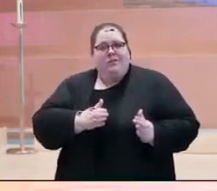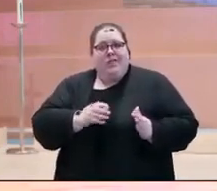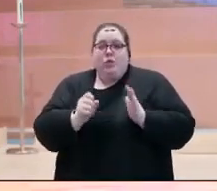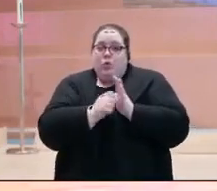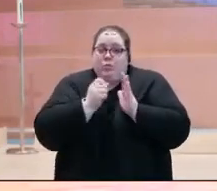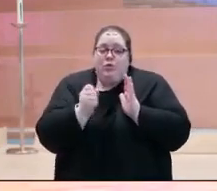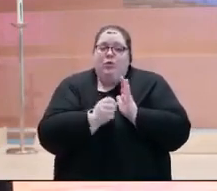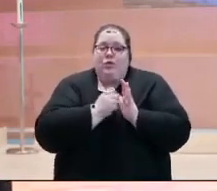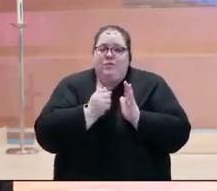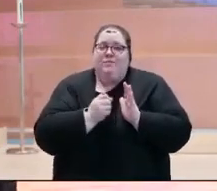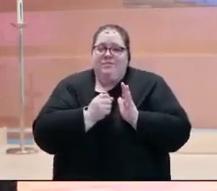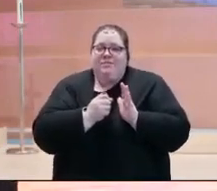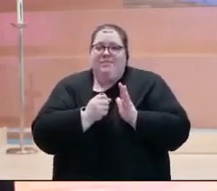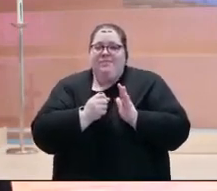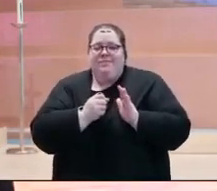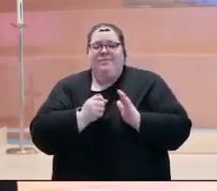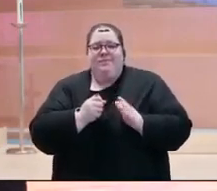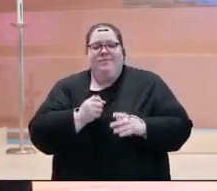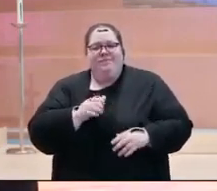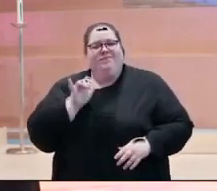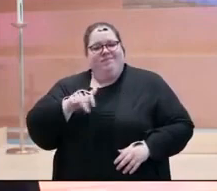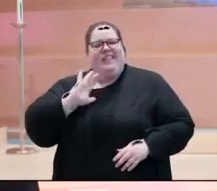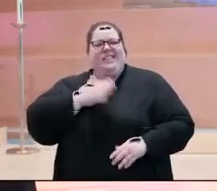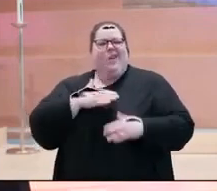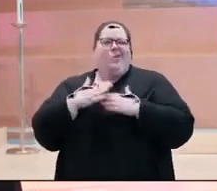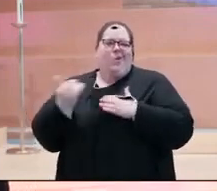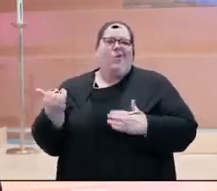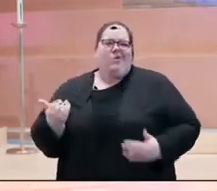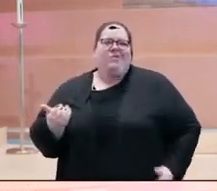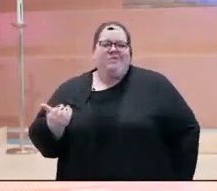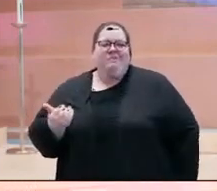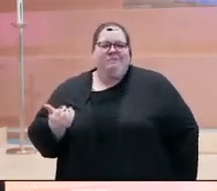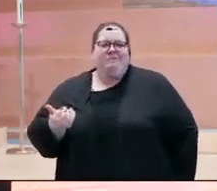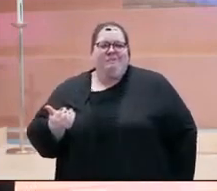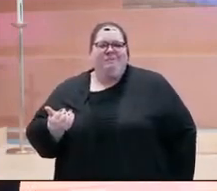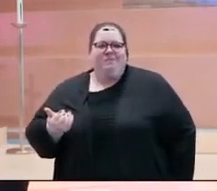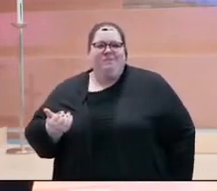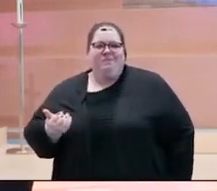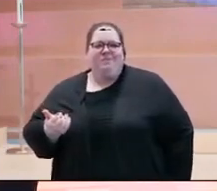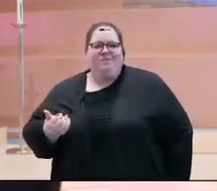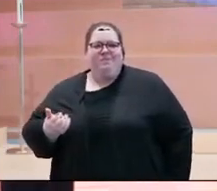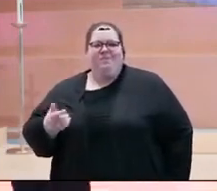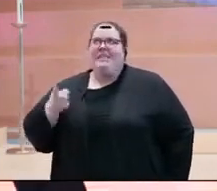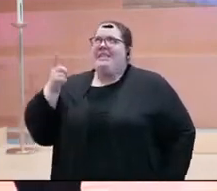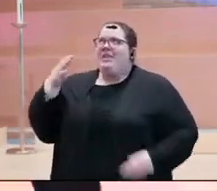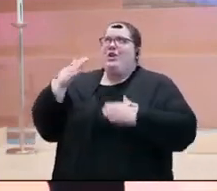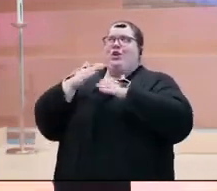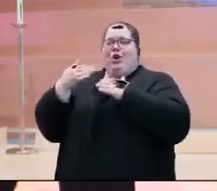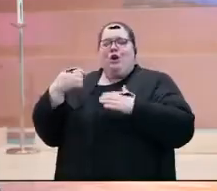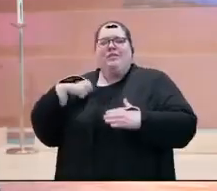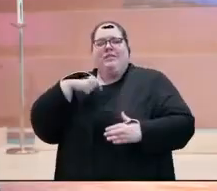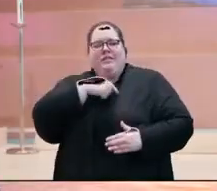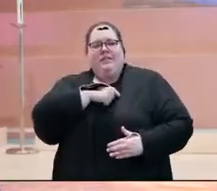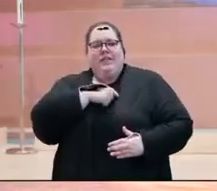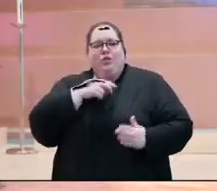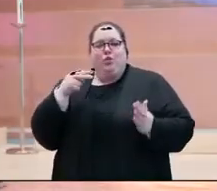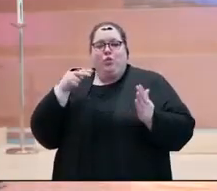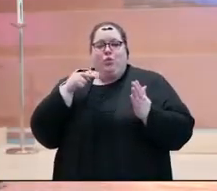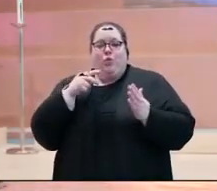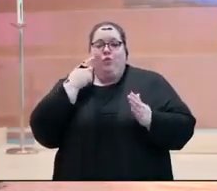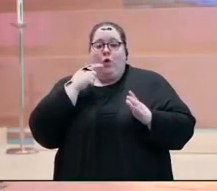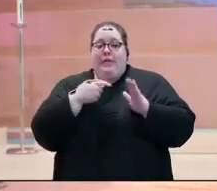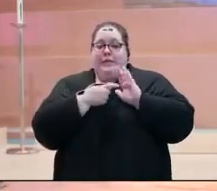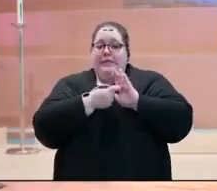Scripture. And friends, that's what we're called to do. That's what we are called, where we're called to look as our example. Ultimately, we